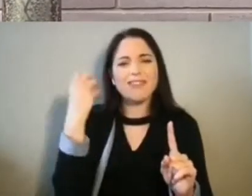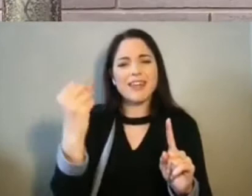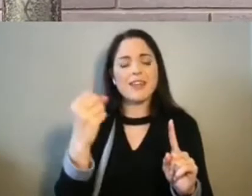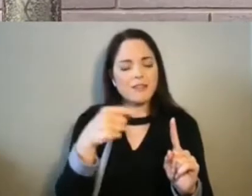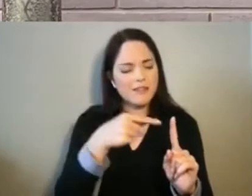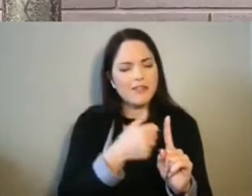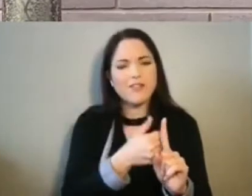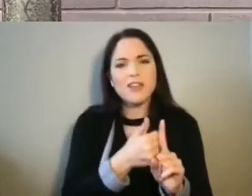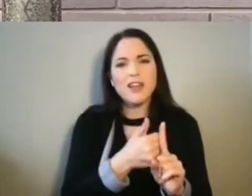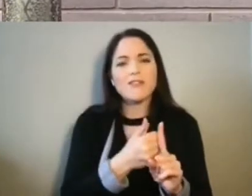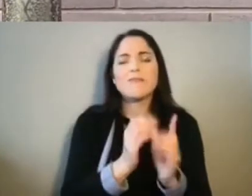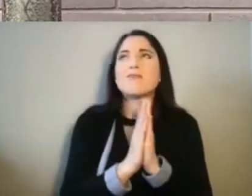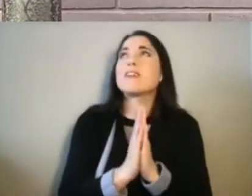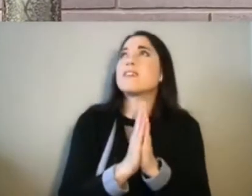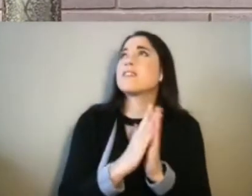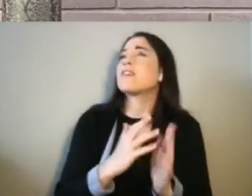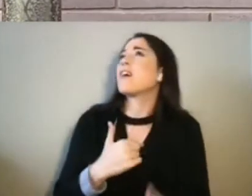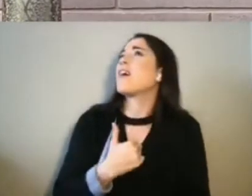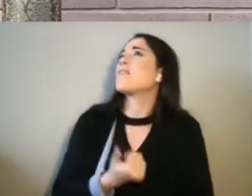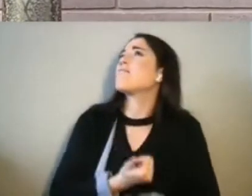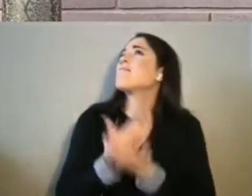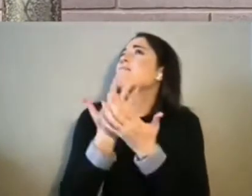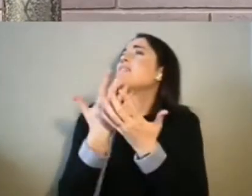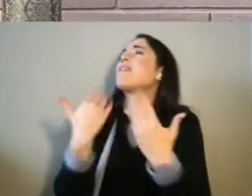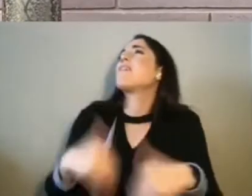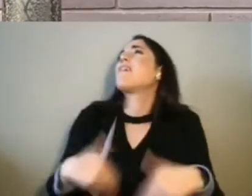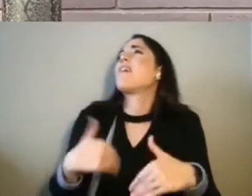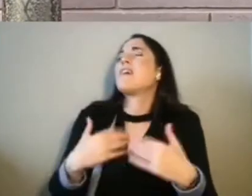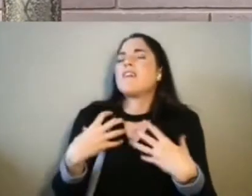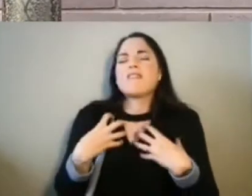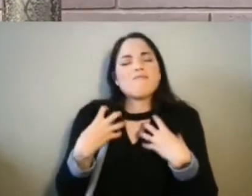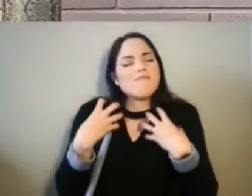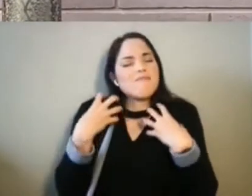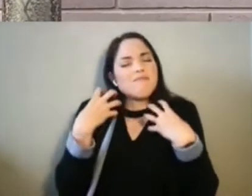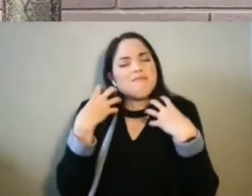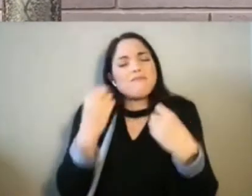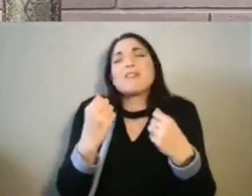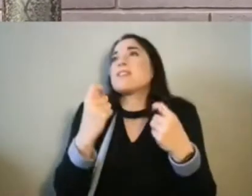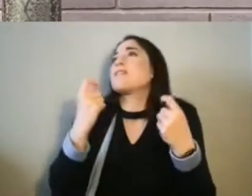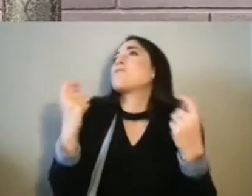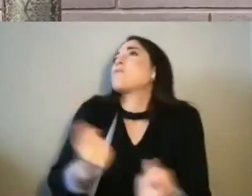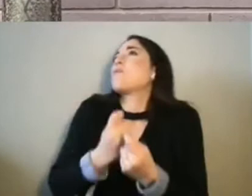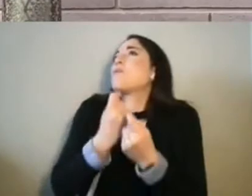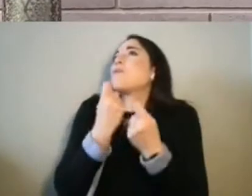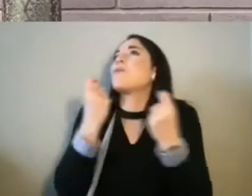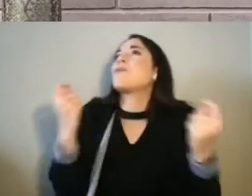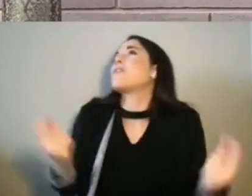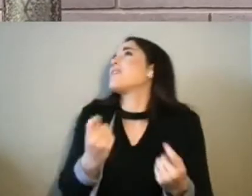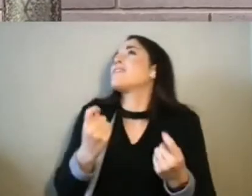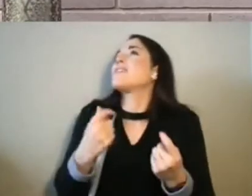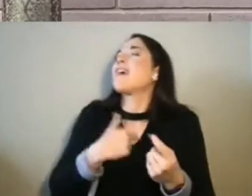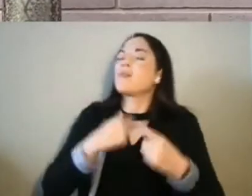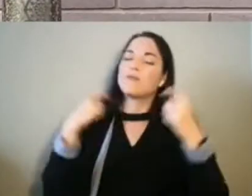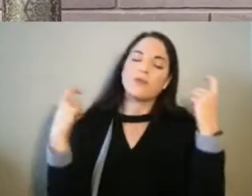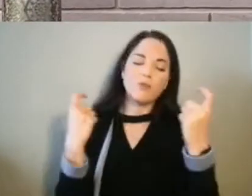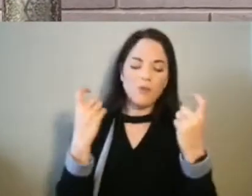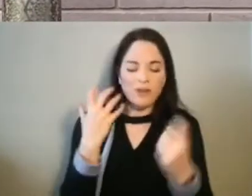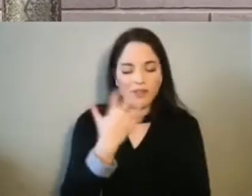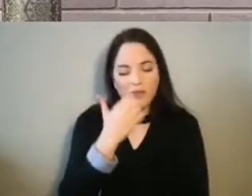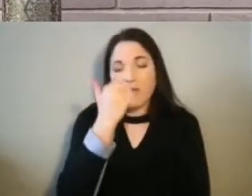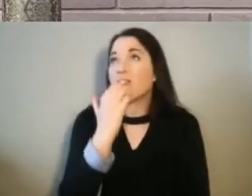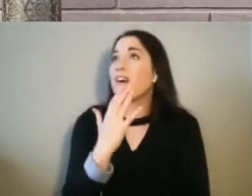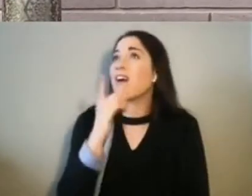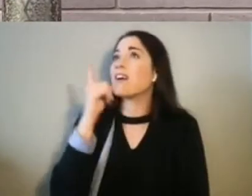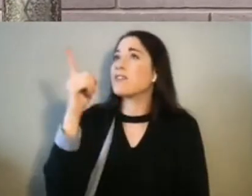one except you. There is no rock like our God." We begin our worship service today with "Our